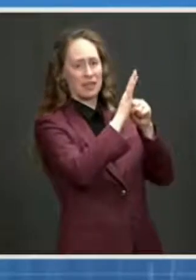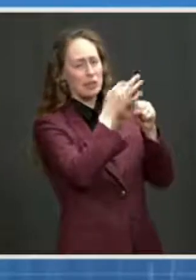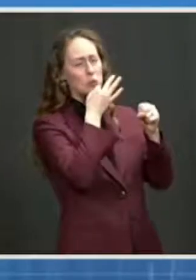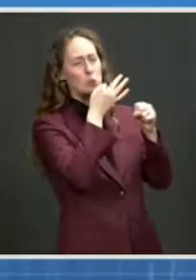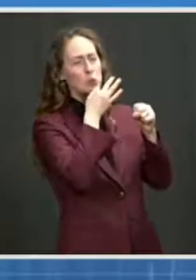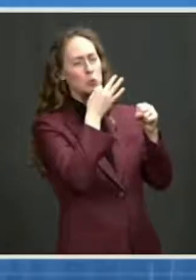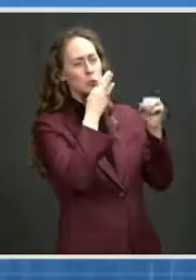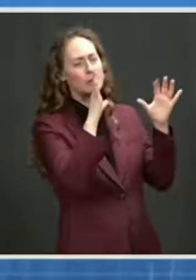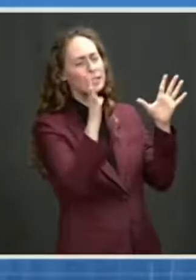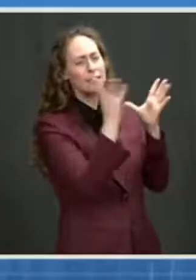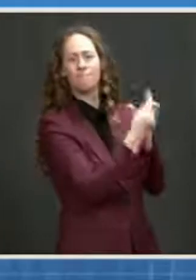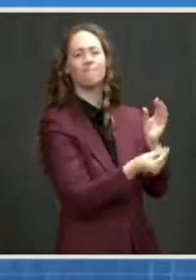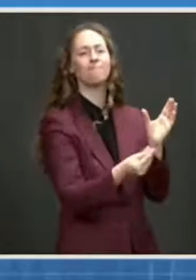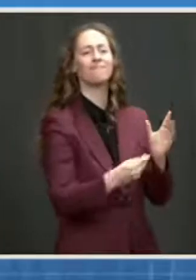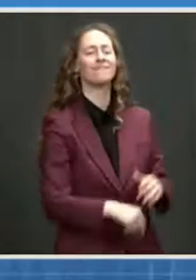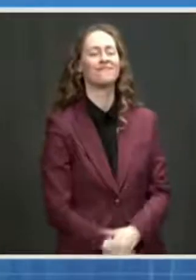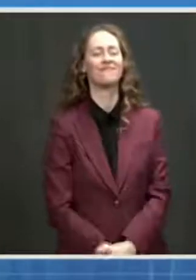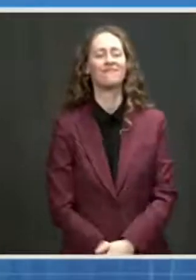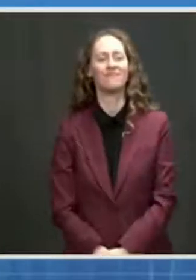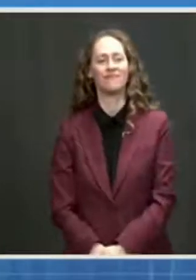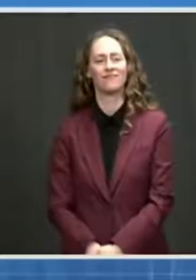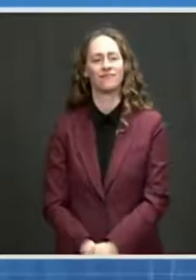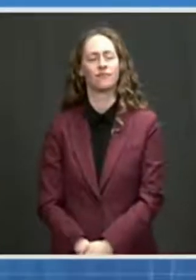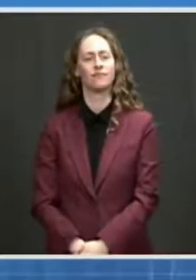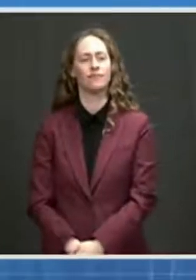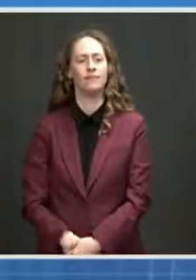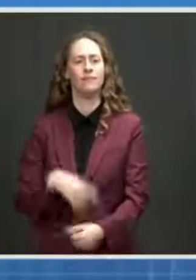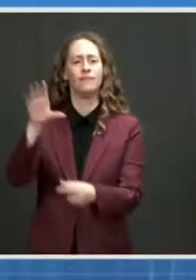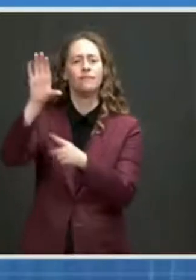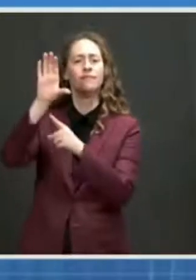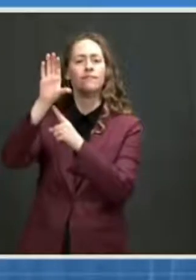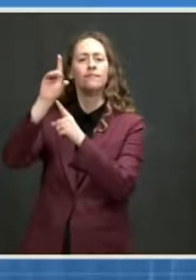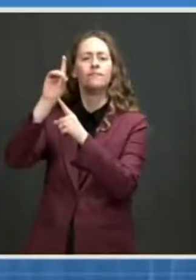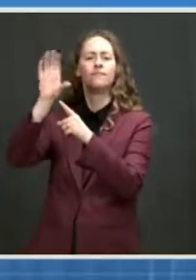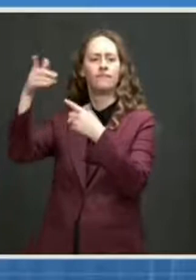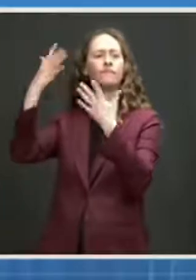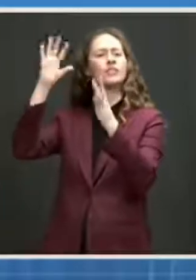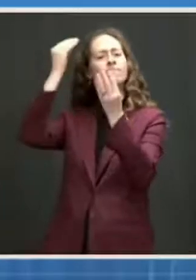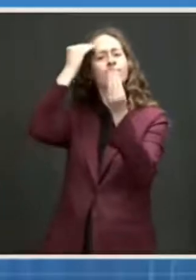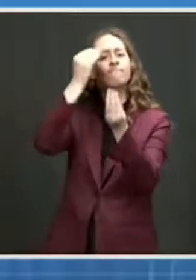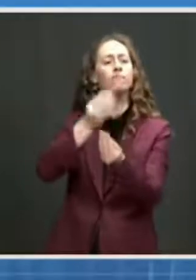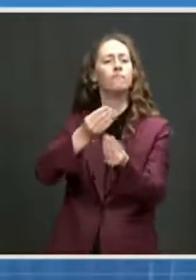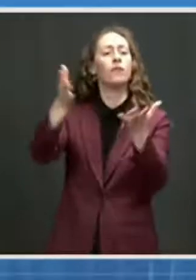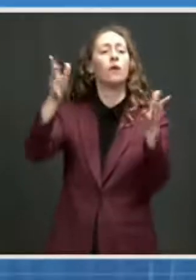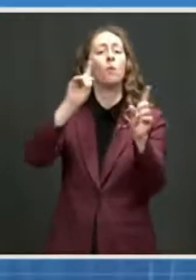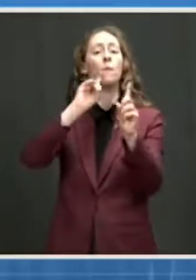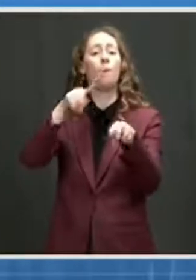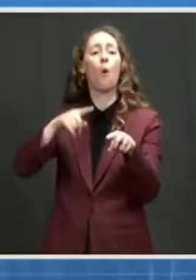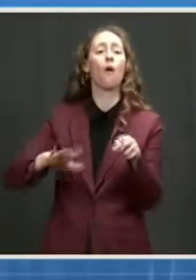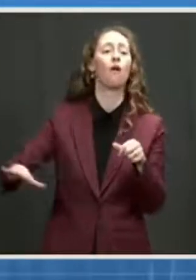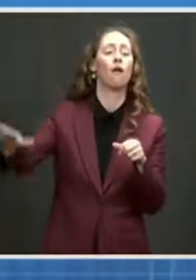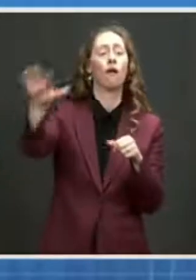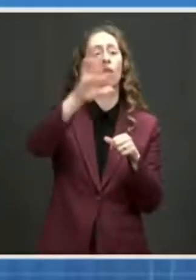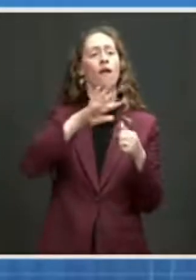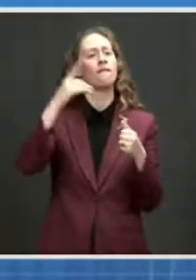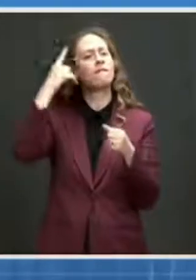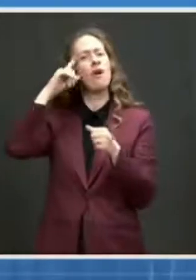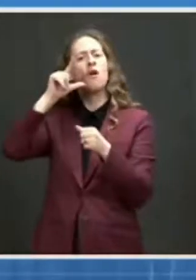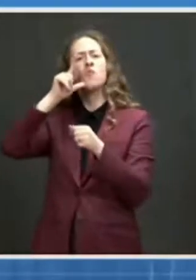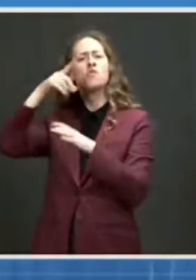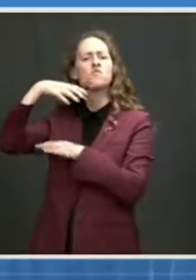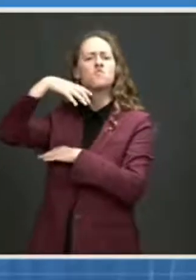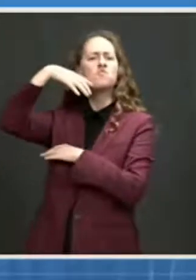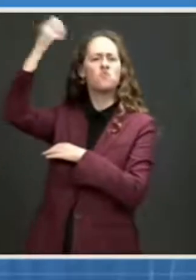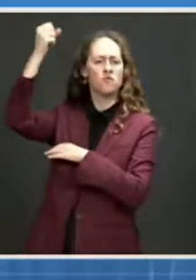high vaccination coverage in older adults in the United States has served to reduce COVID-19 cases and